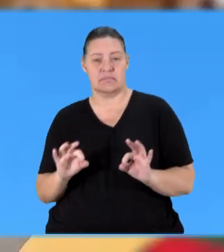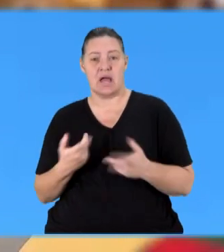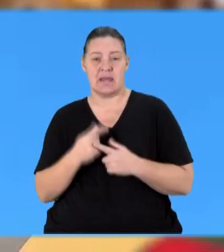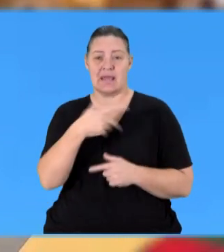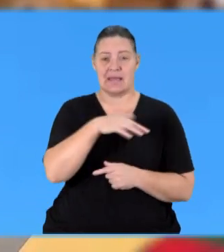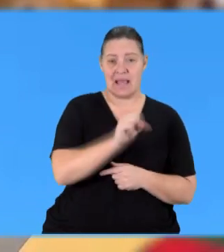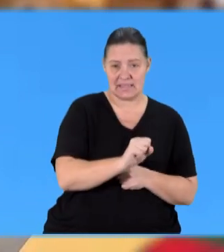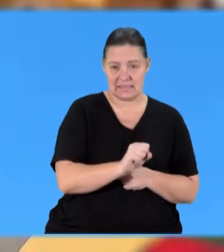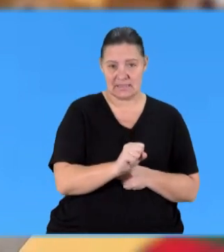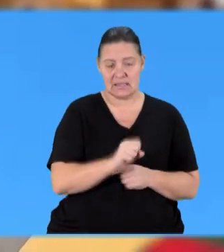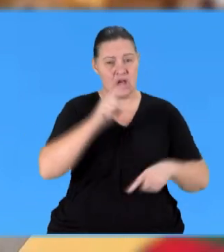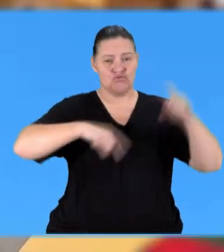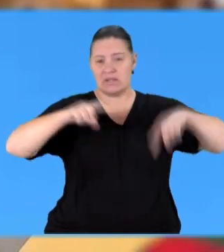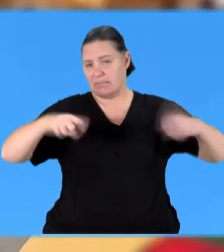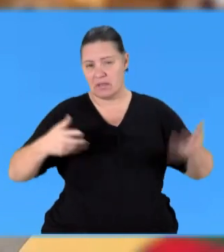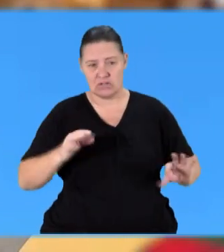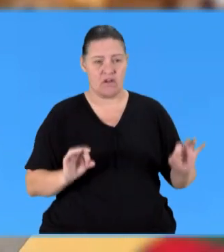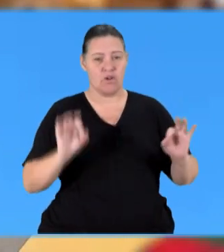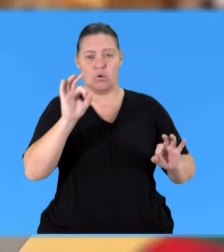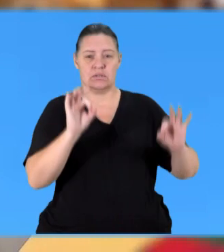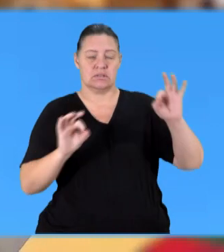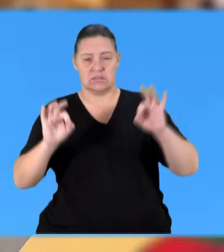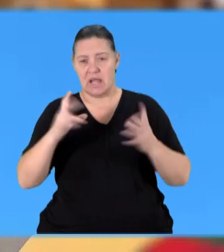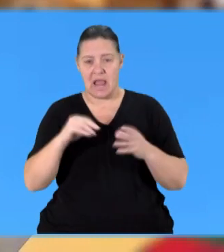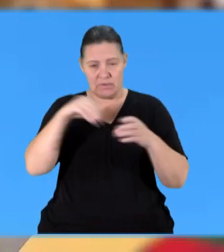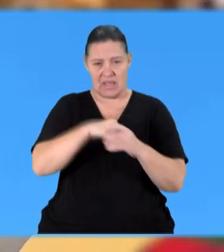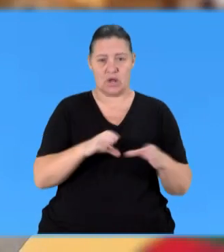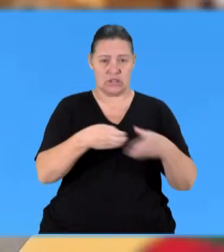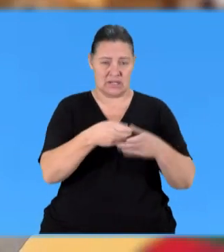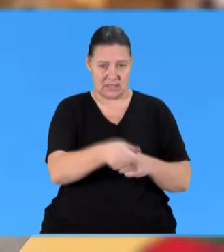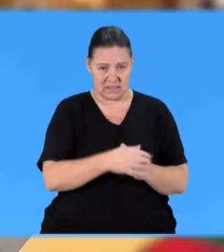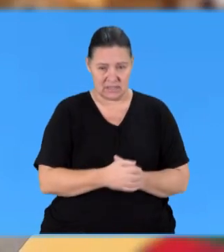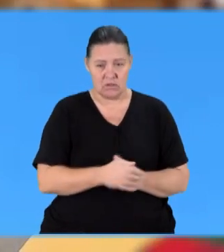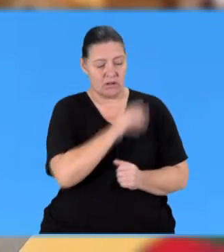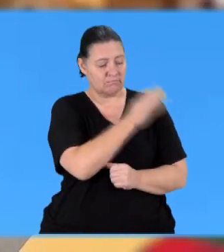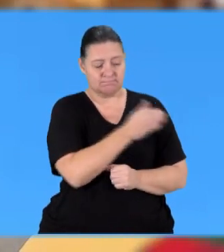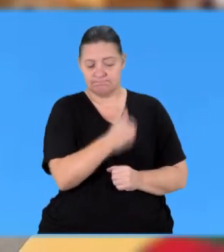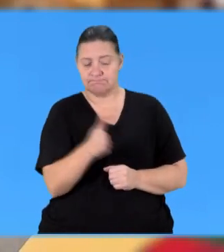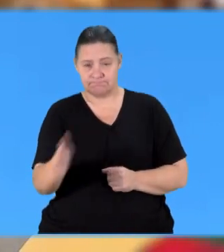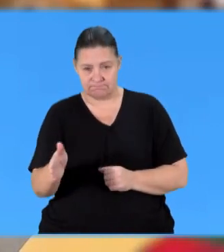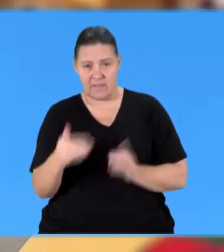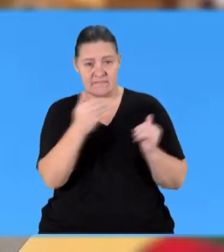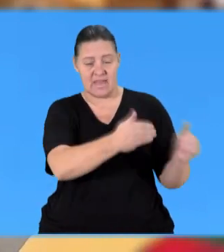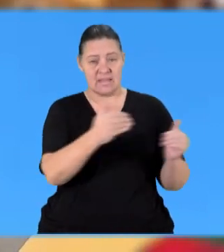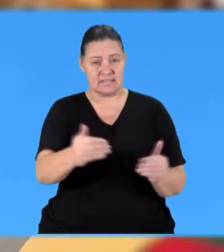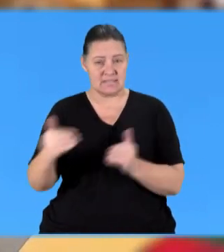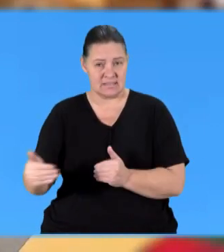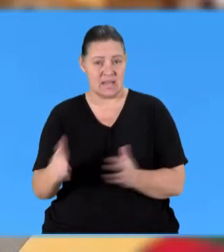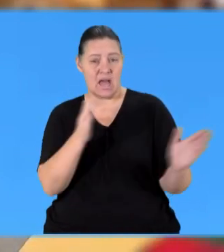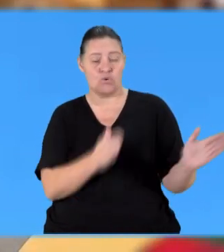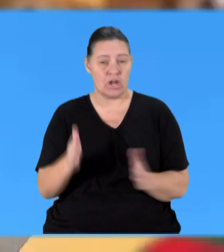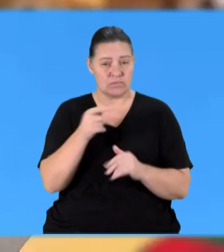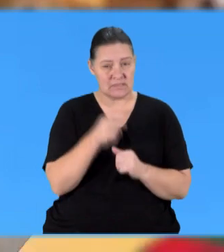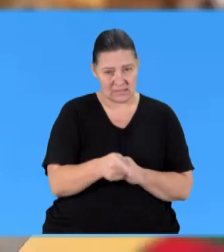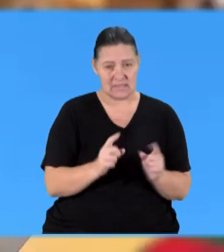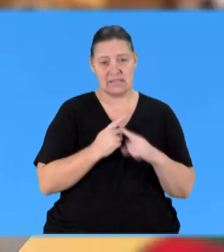gas, they are at random. They are just floating around in a particular container. So in all those phases, the arrangement of the particles